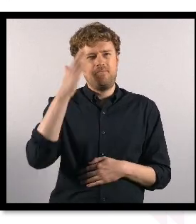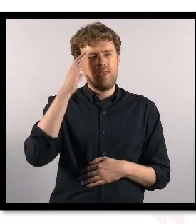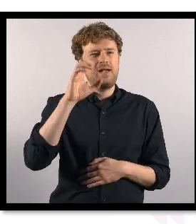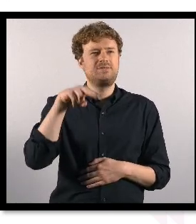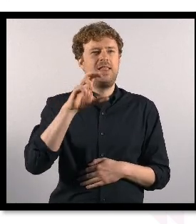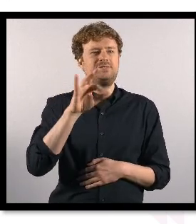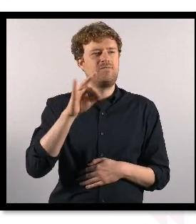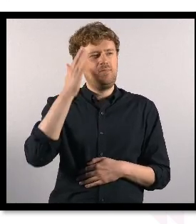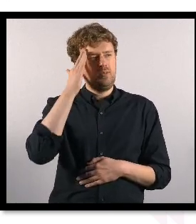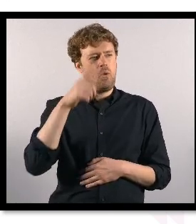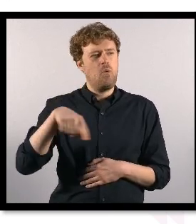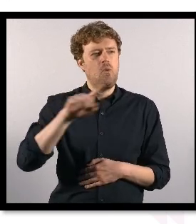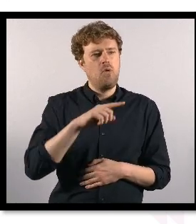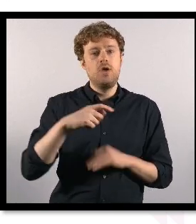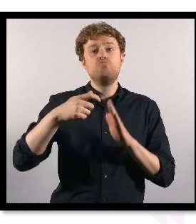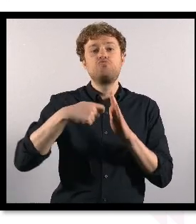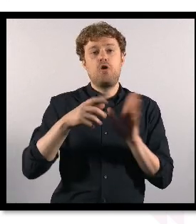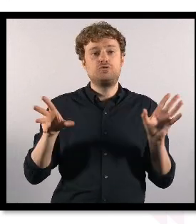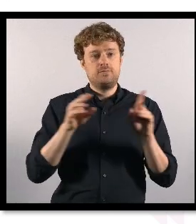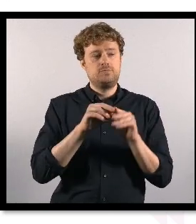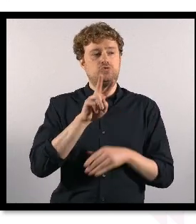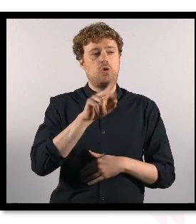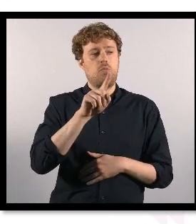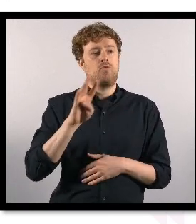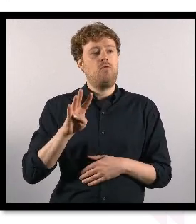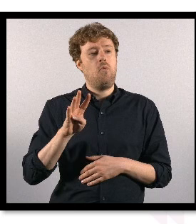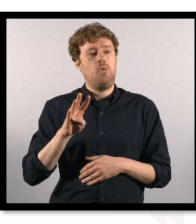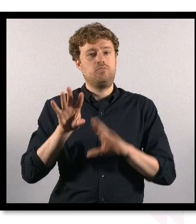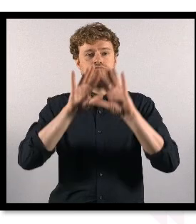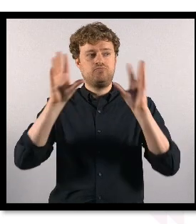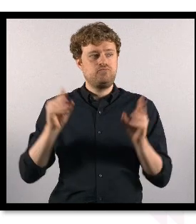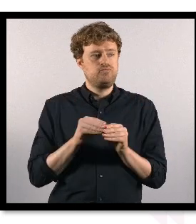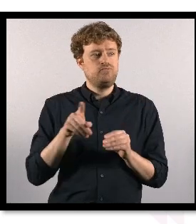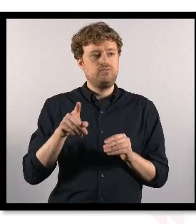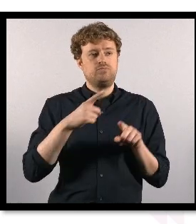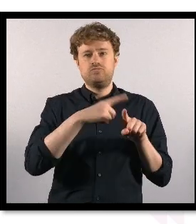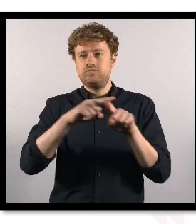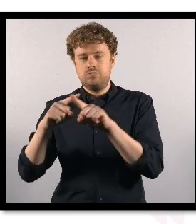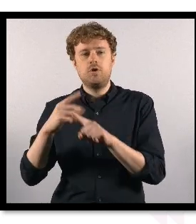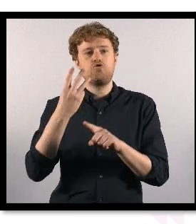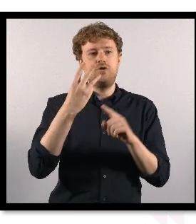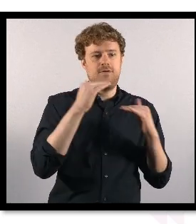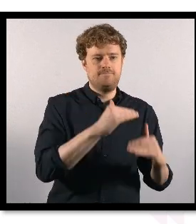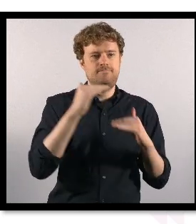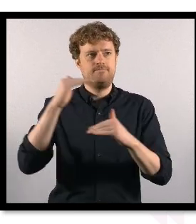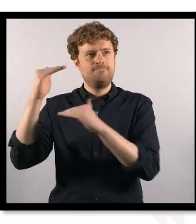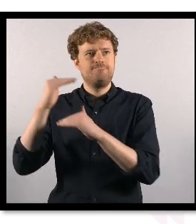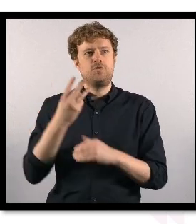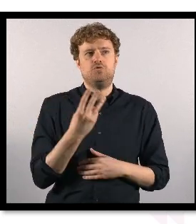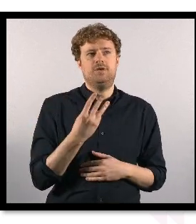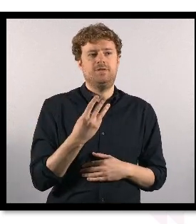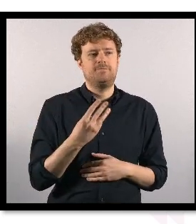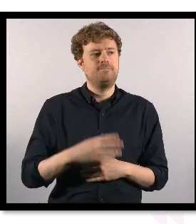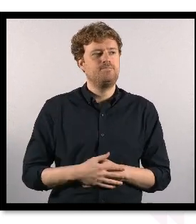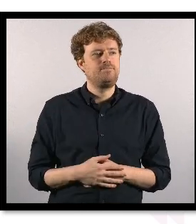projects provide a solution for a niche problem space. These are greenfield ideas. Next, we move to incubated projects,